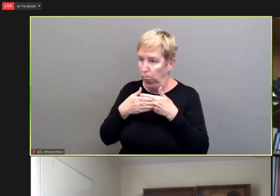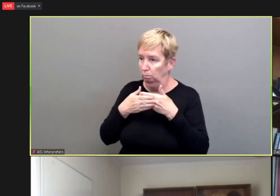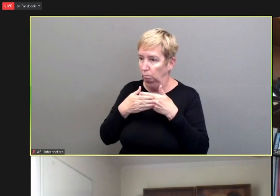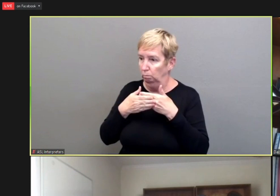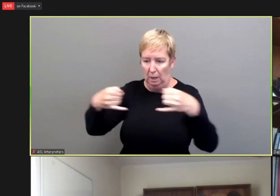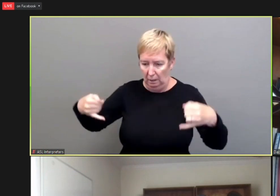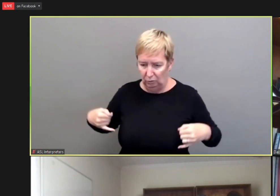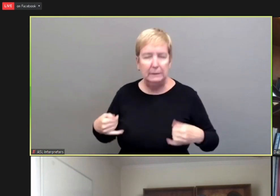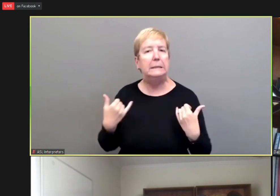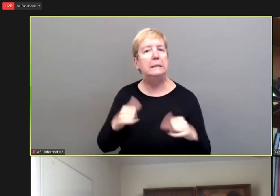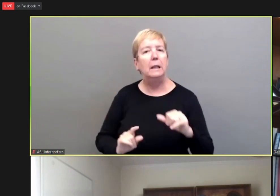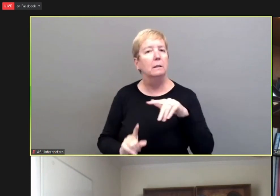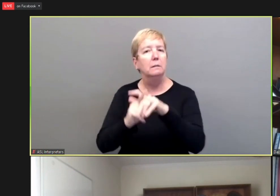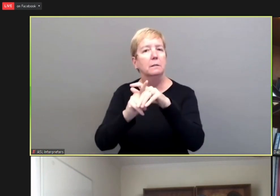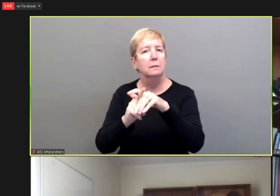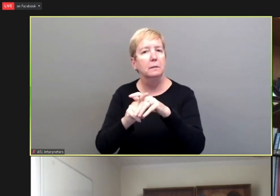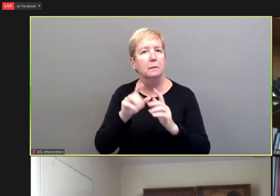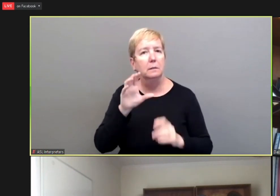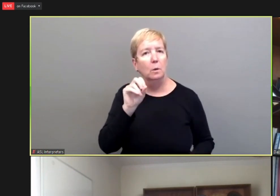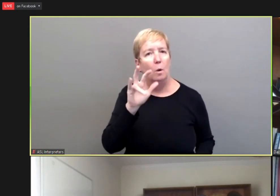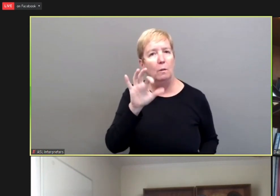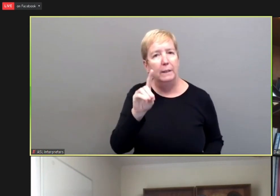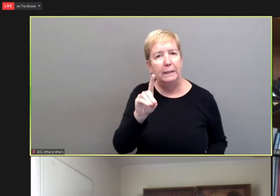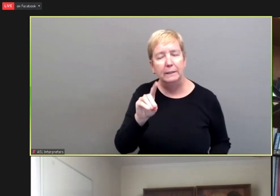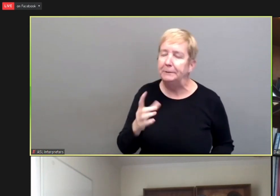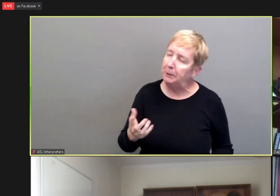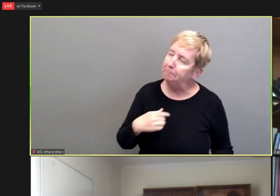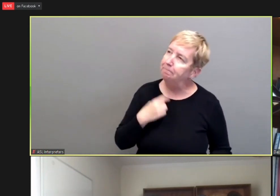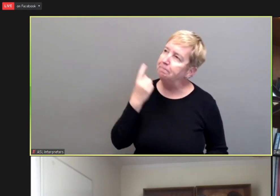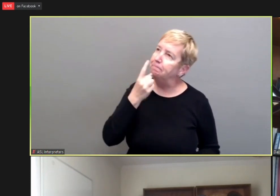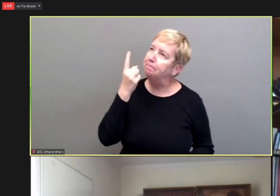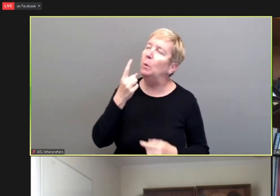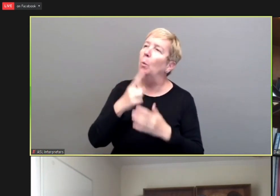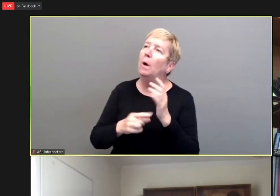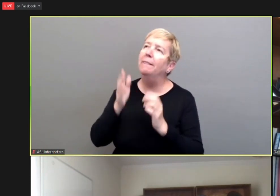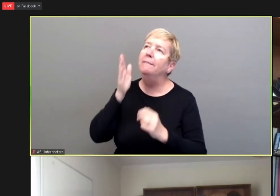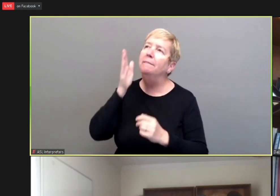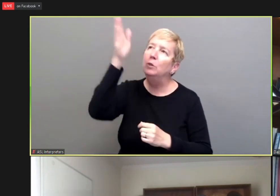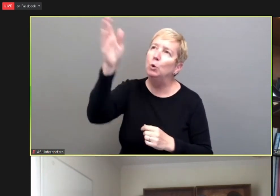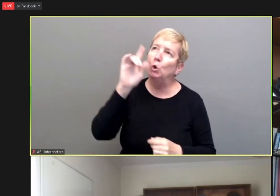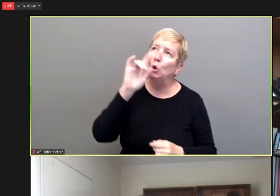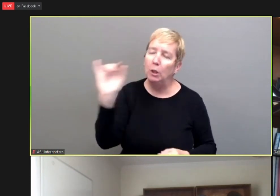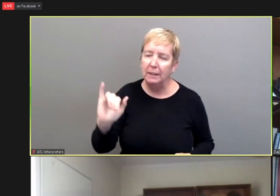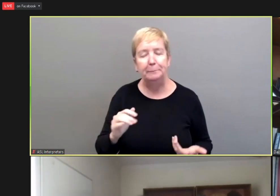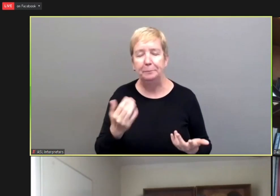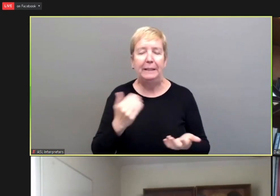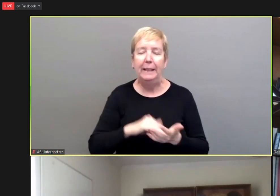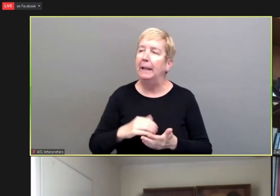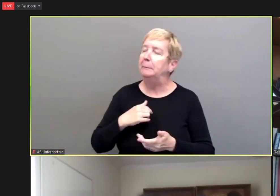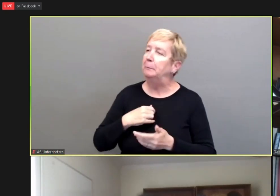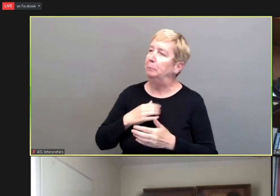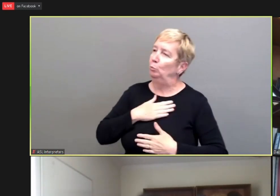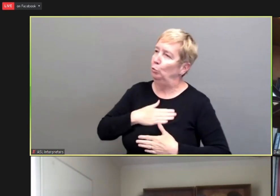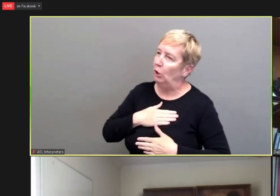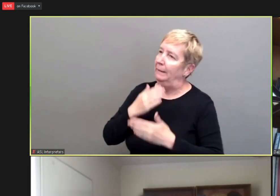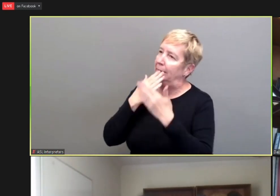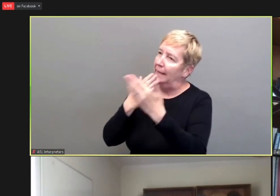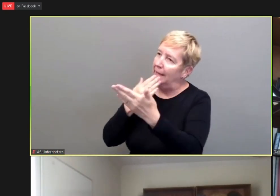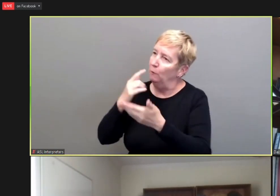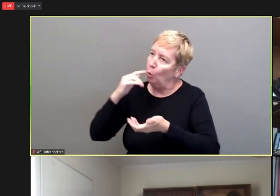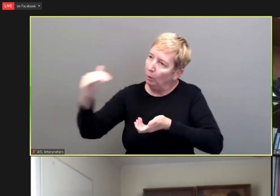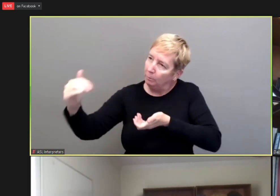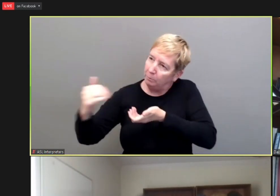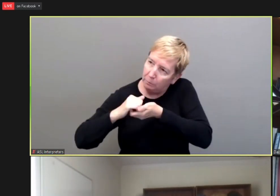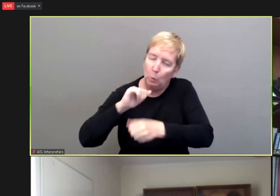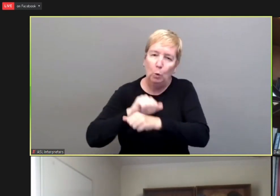subsequent case outbreaks. So just appreciate your partnership, appreciate your attention to the details of things. And we do have some of